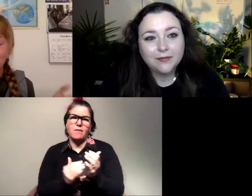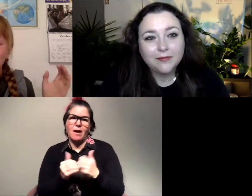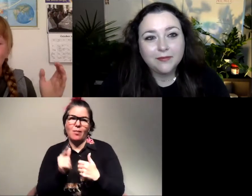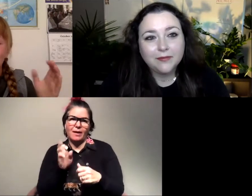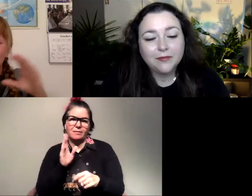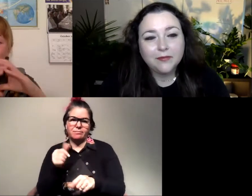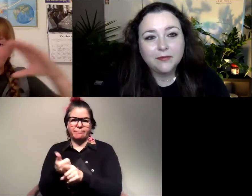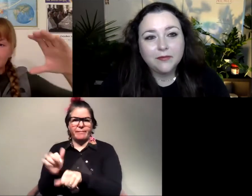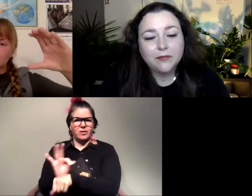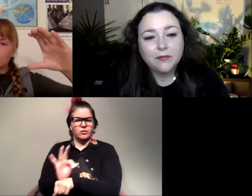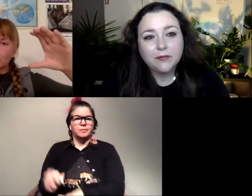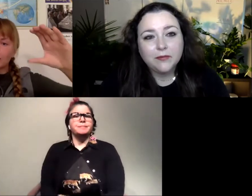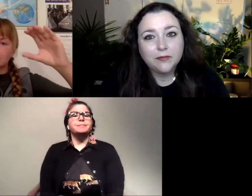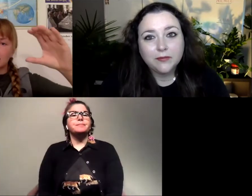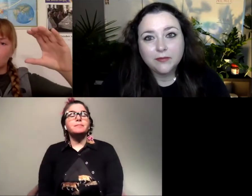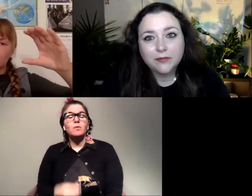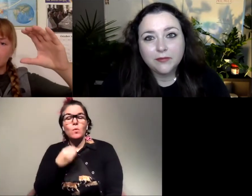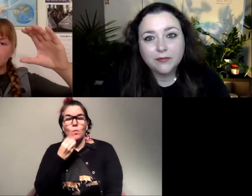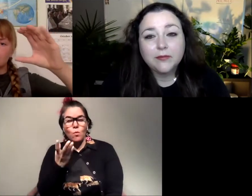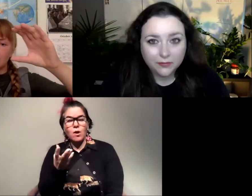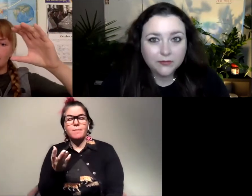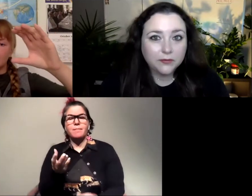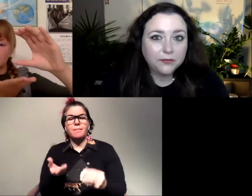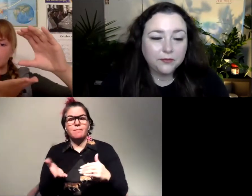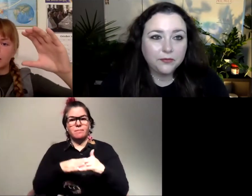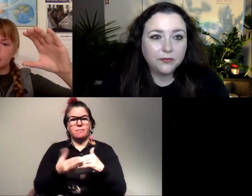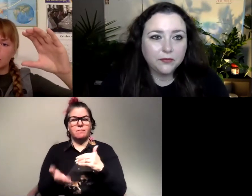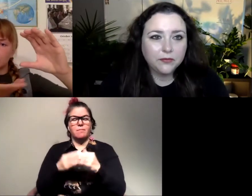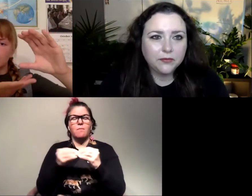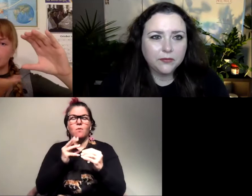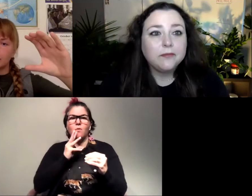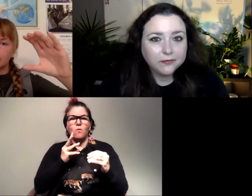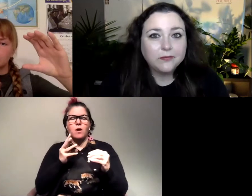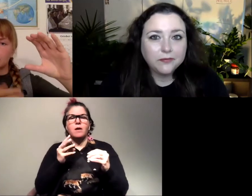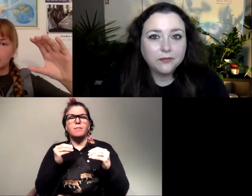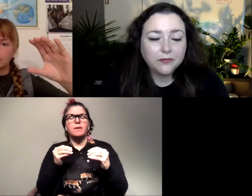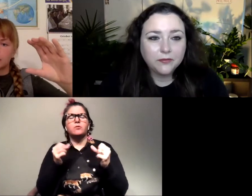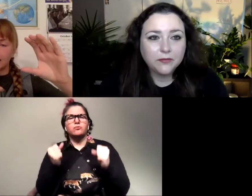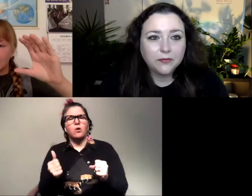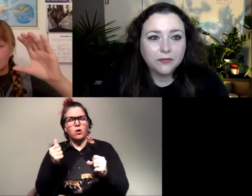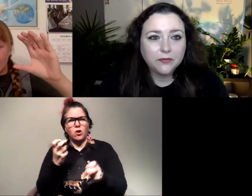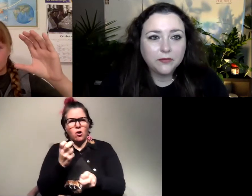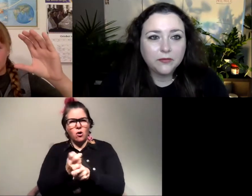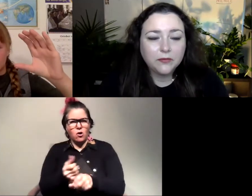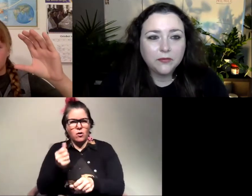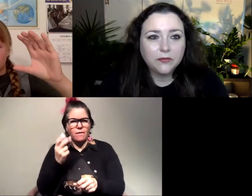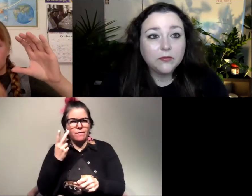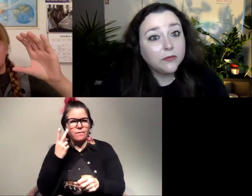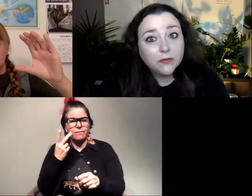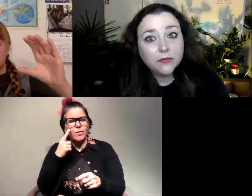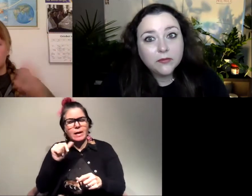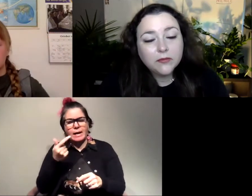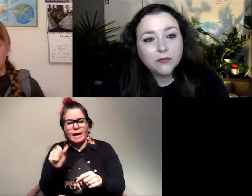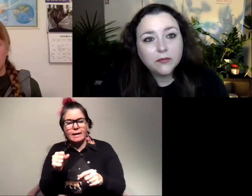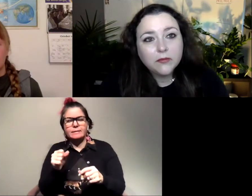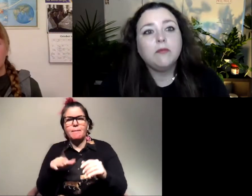function. But because the warm water is getting warmer, that stratification becomes stronger, and it becomes harder for like gases in the bottom water to